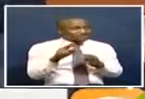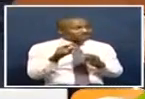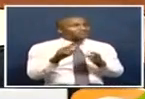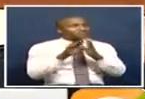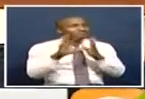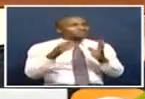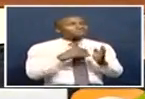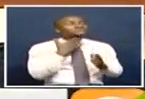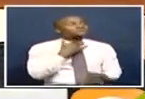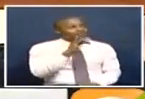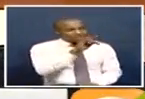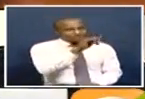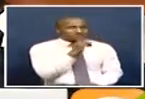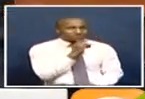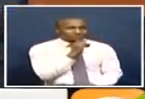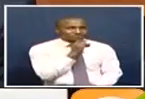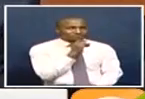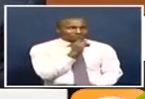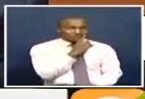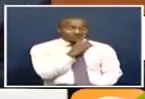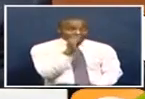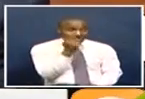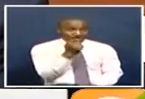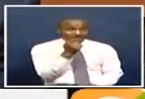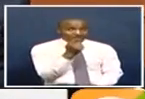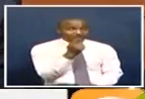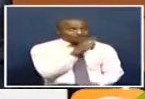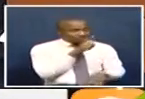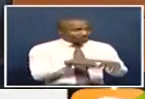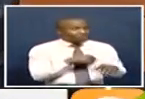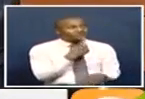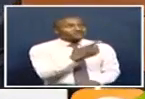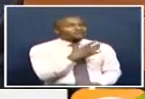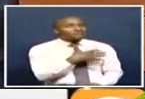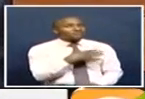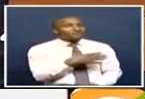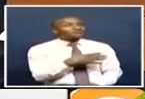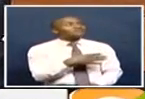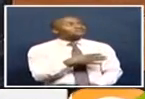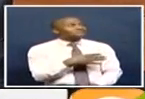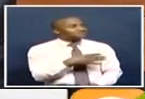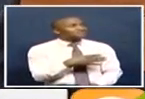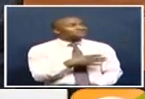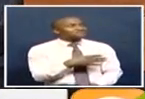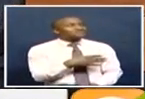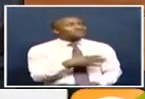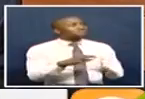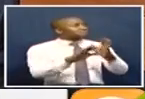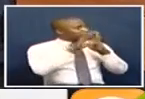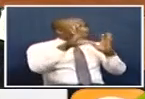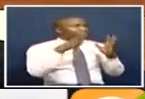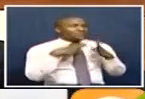Let me ask you. Go on. In Kenya, when I tell people, the most three prominent and popular